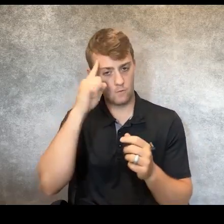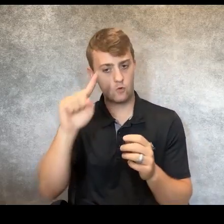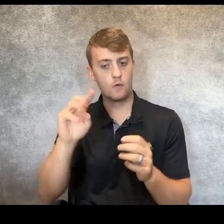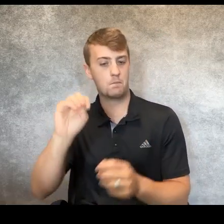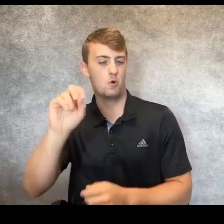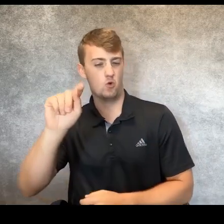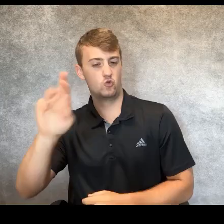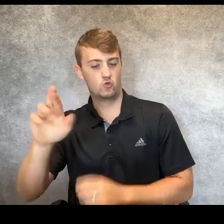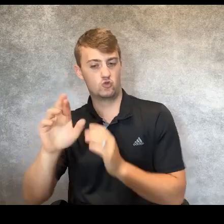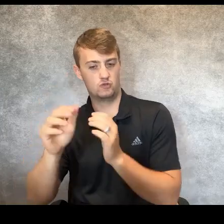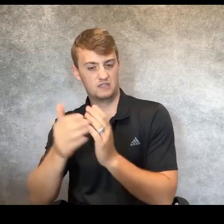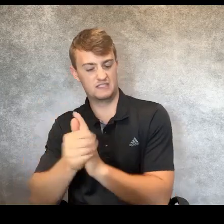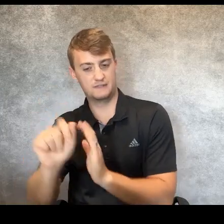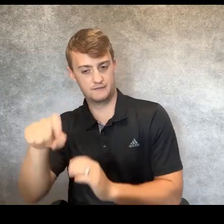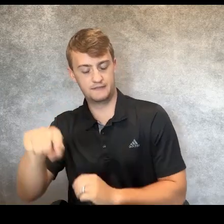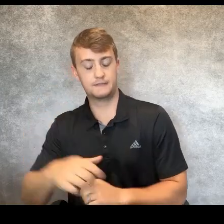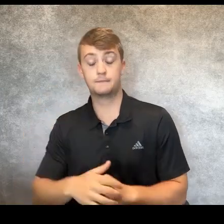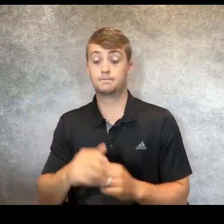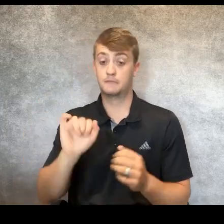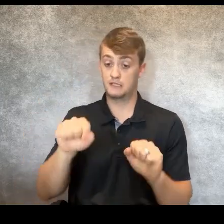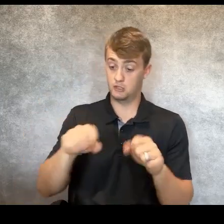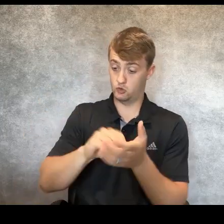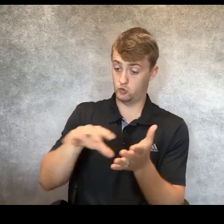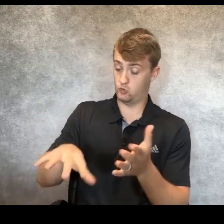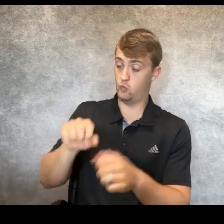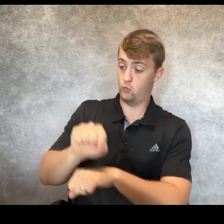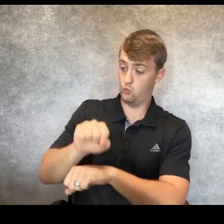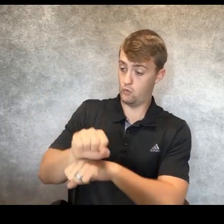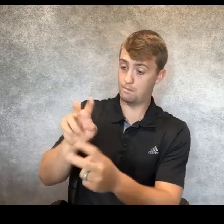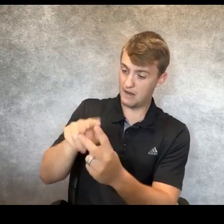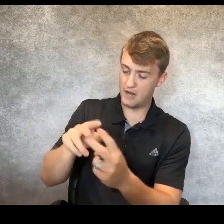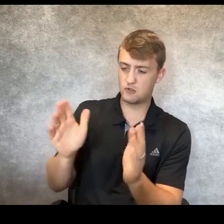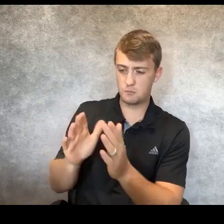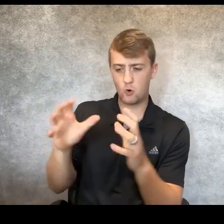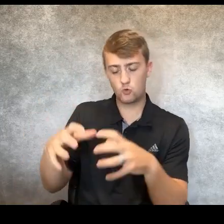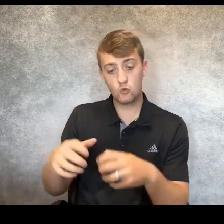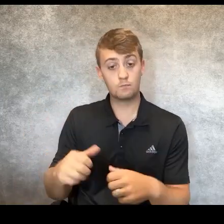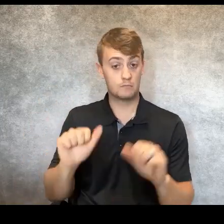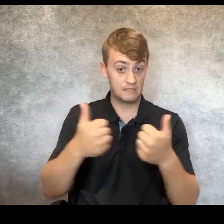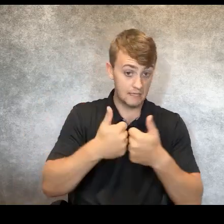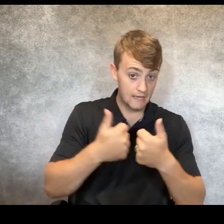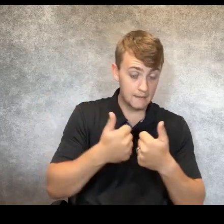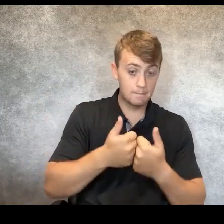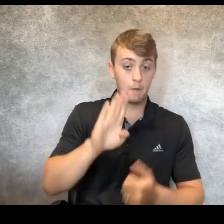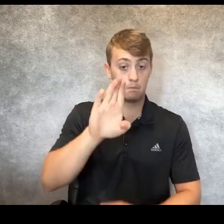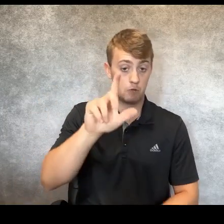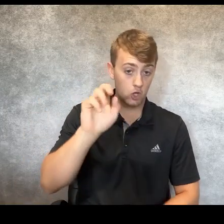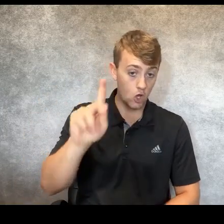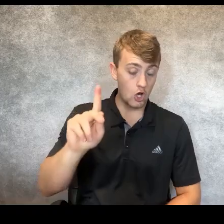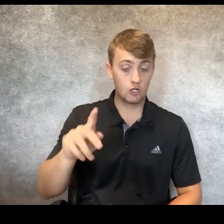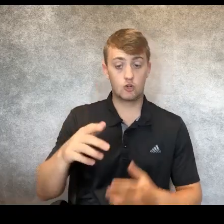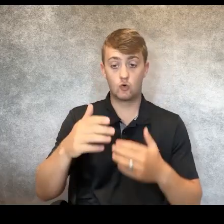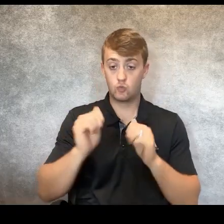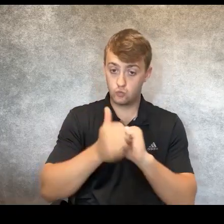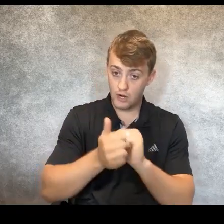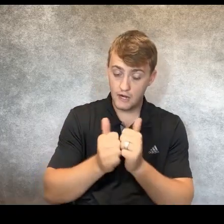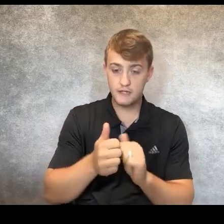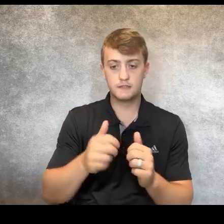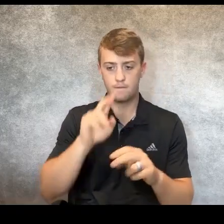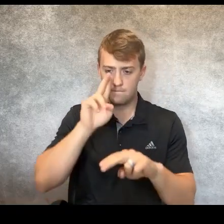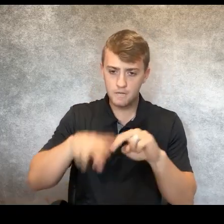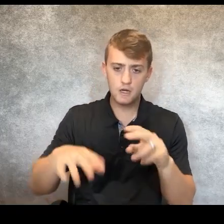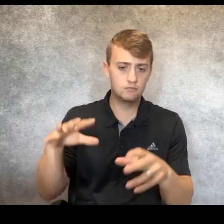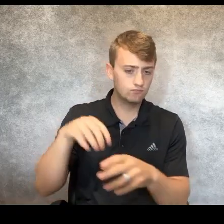needs, have students work in pairs or small groups, use games like Build the Number or Block Race to make learning fun and